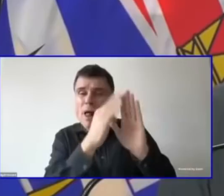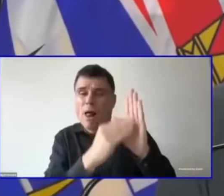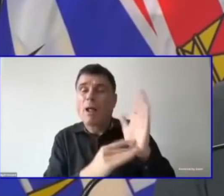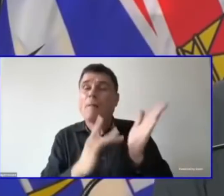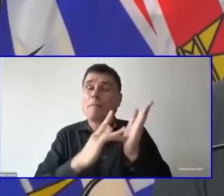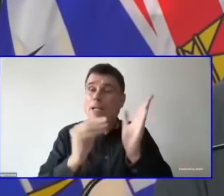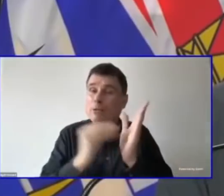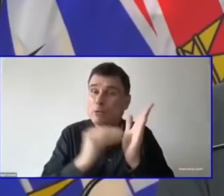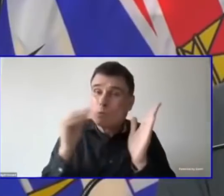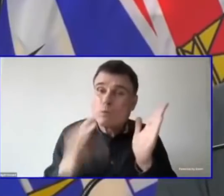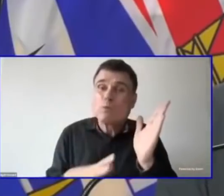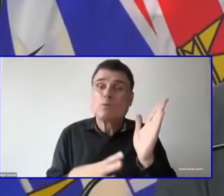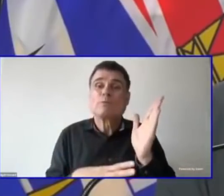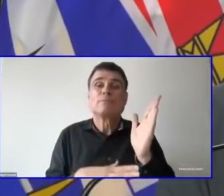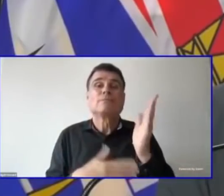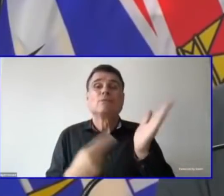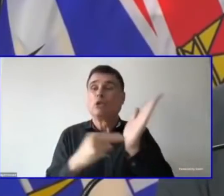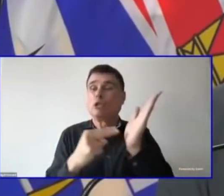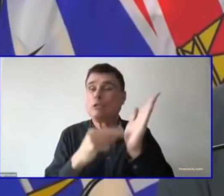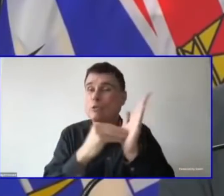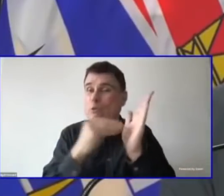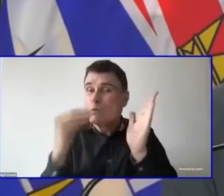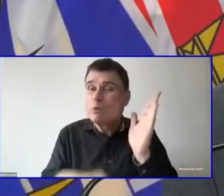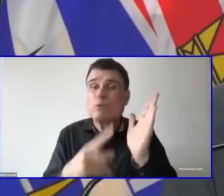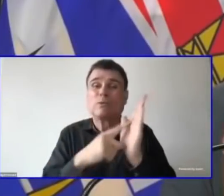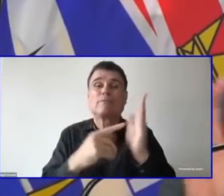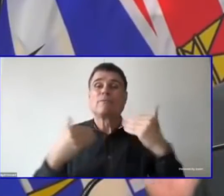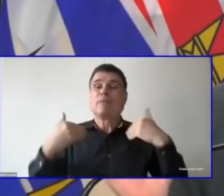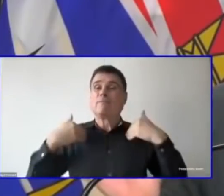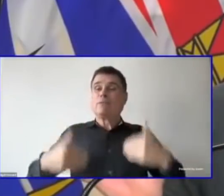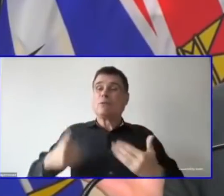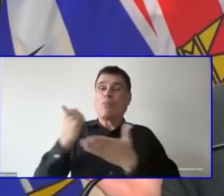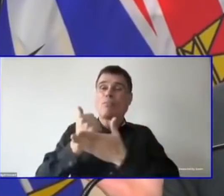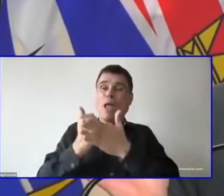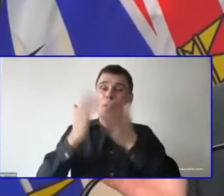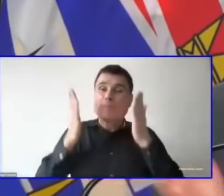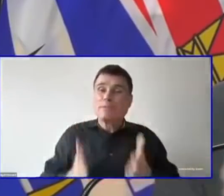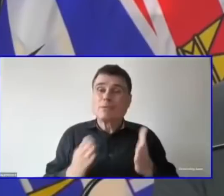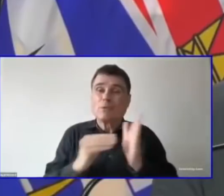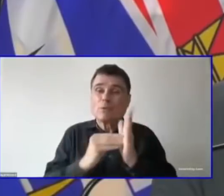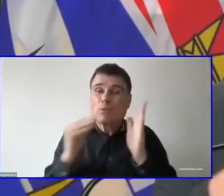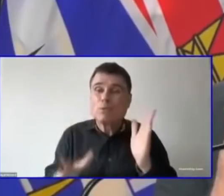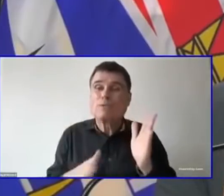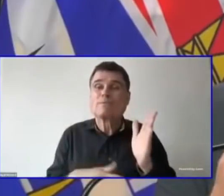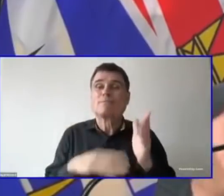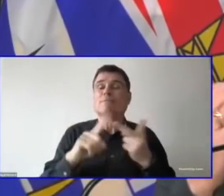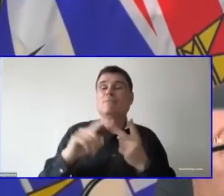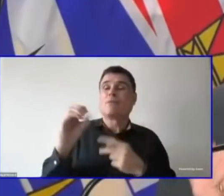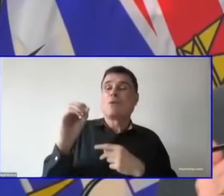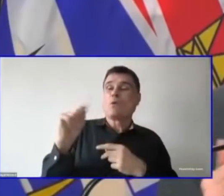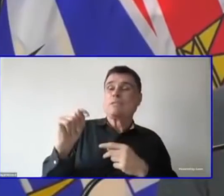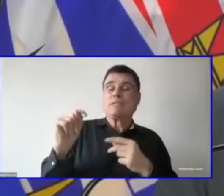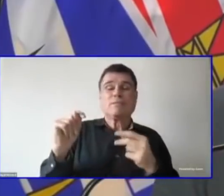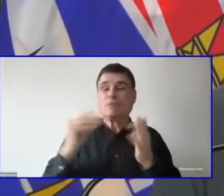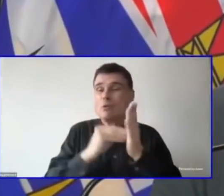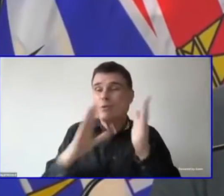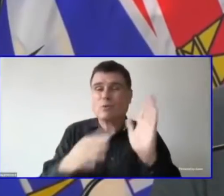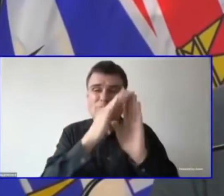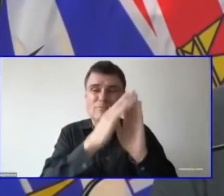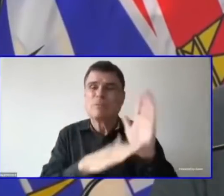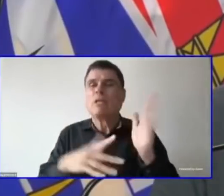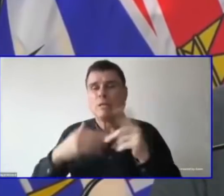medical students, nursing students, physio and OT students, all health professional students who have been trained specifically